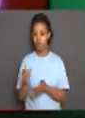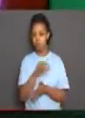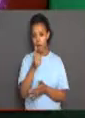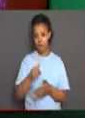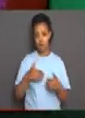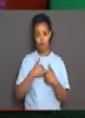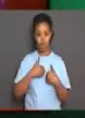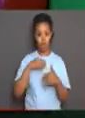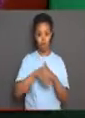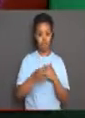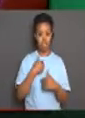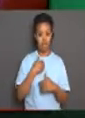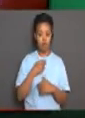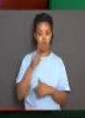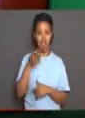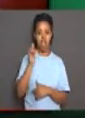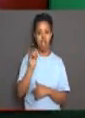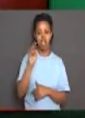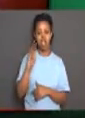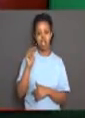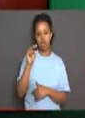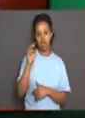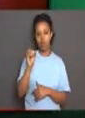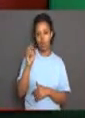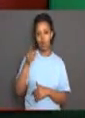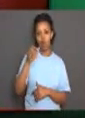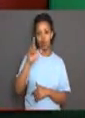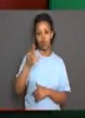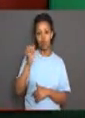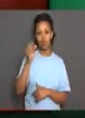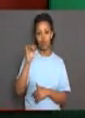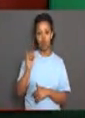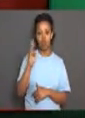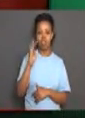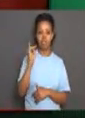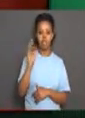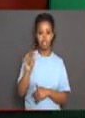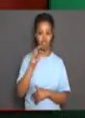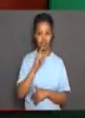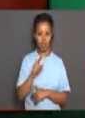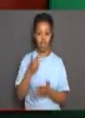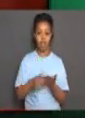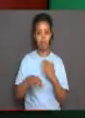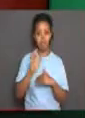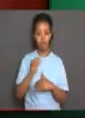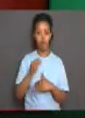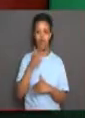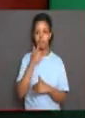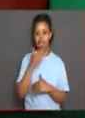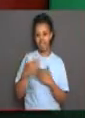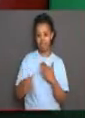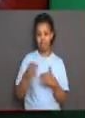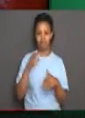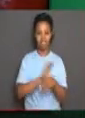animals is the hemoglobin molecule. It is found in red blood cells